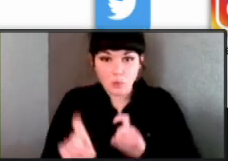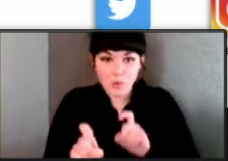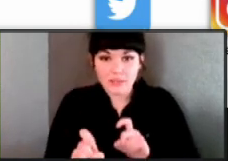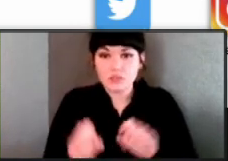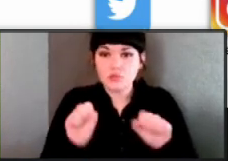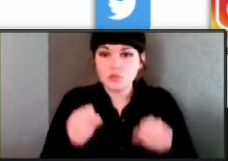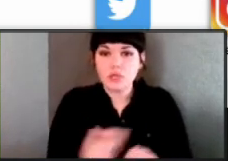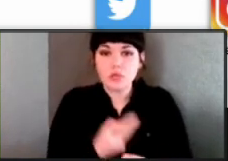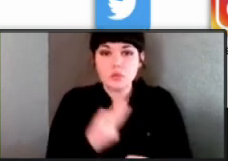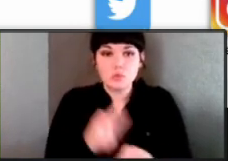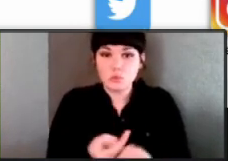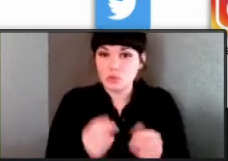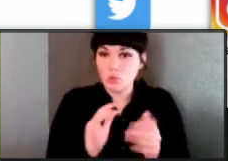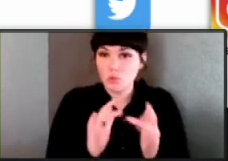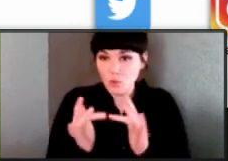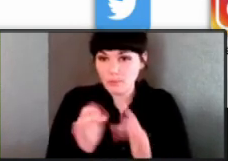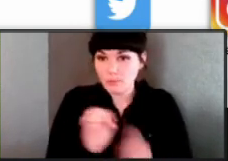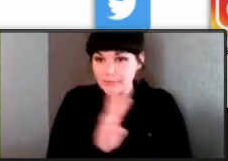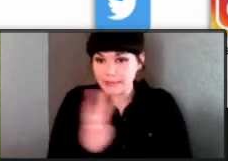dhdoutbreak@detroitmi.gov or give us a call at